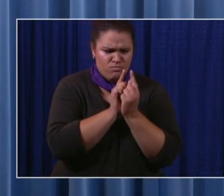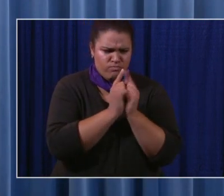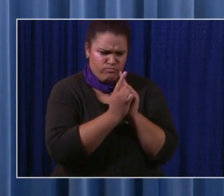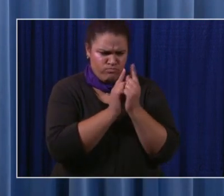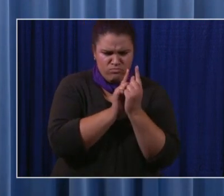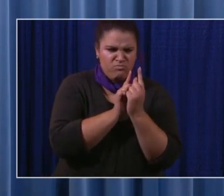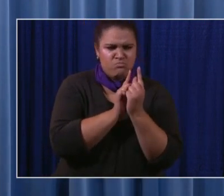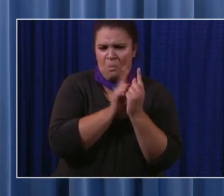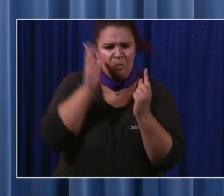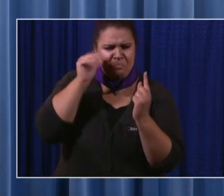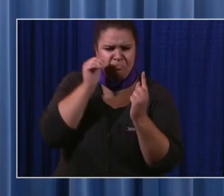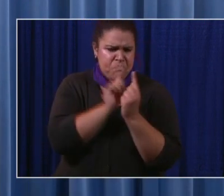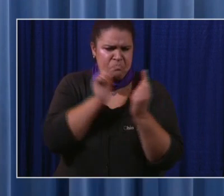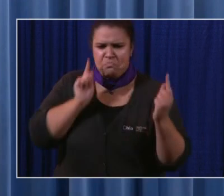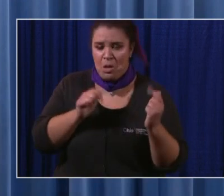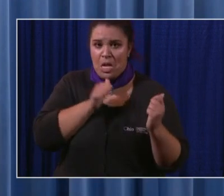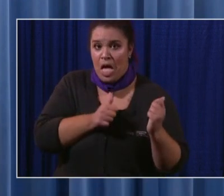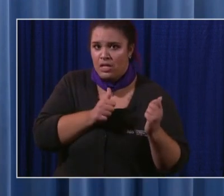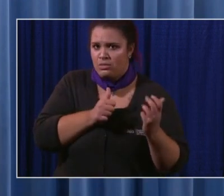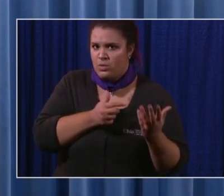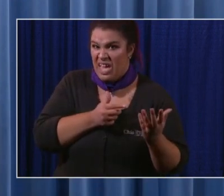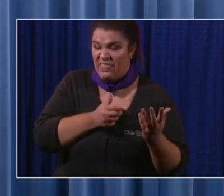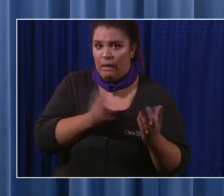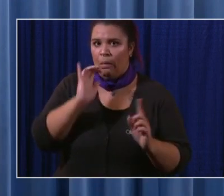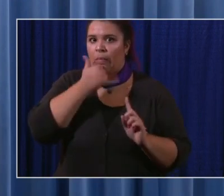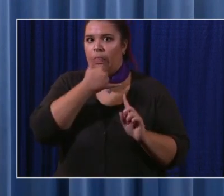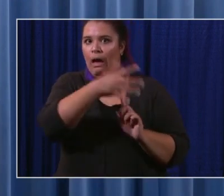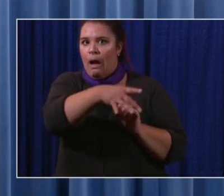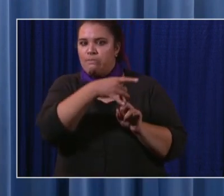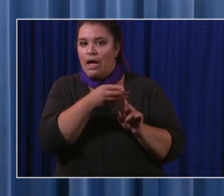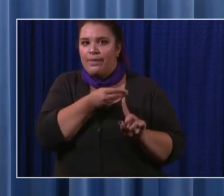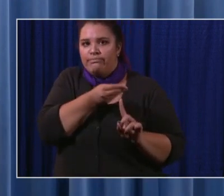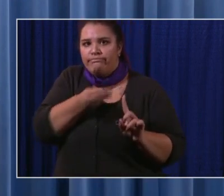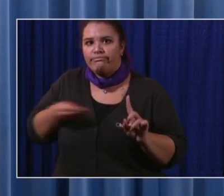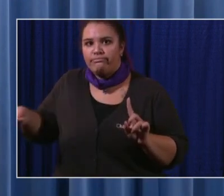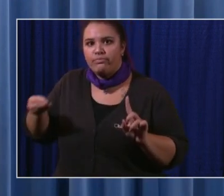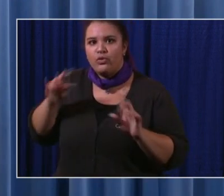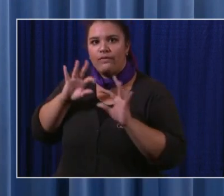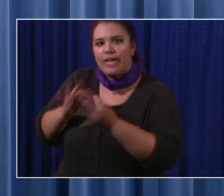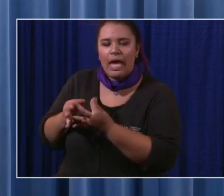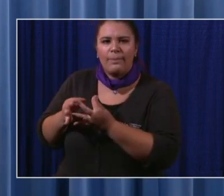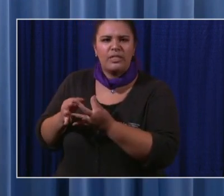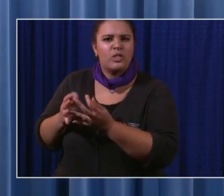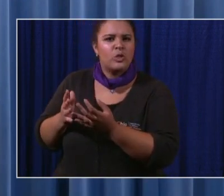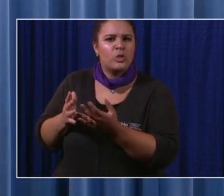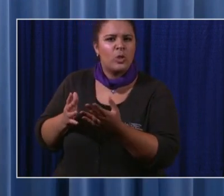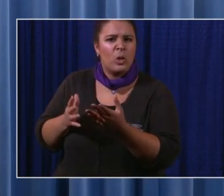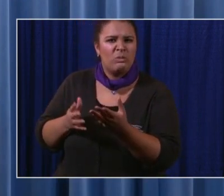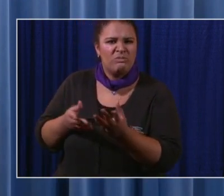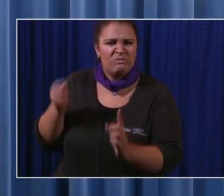their families? Just explain a little bit of the thought process of getting them back to full capacity.